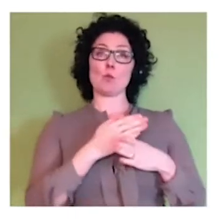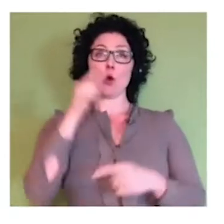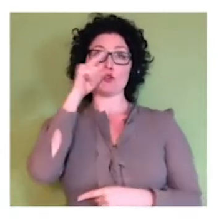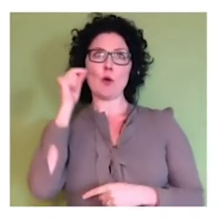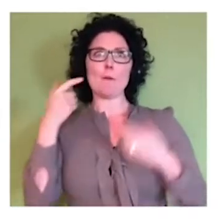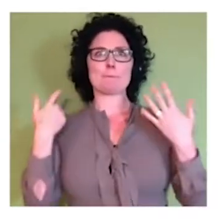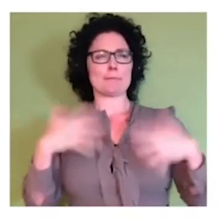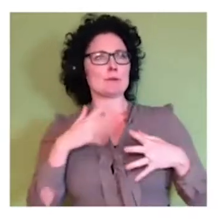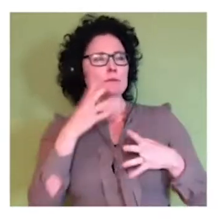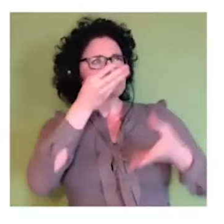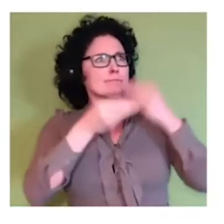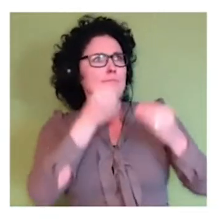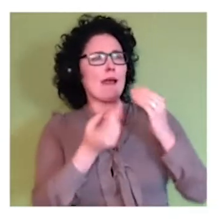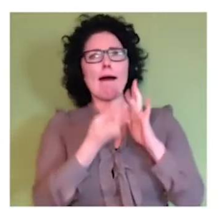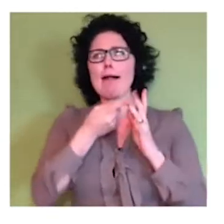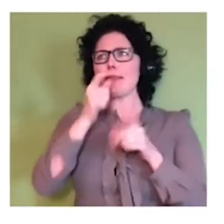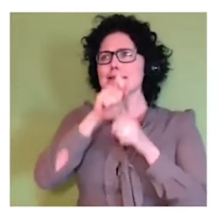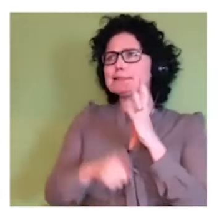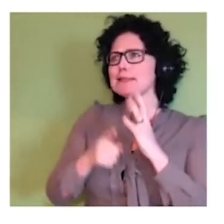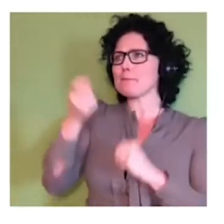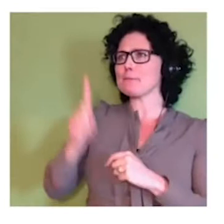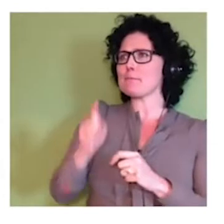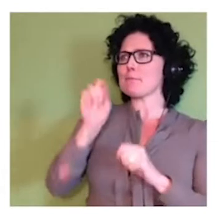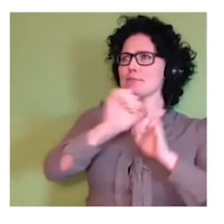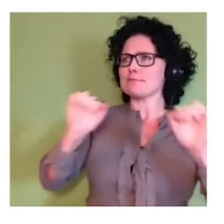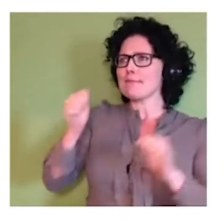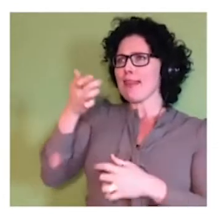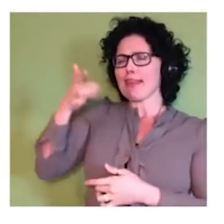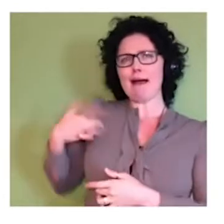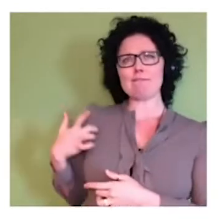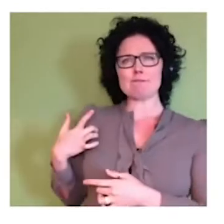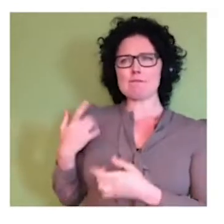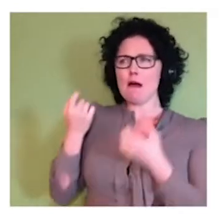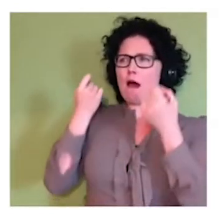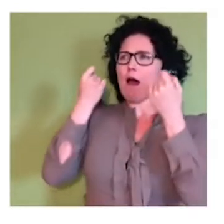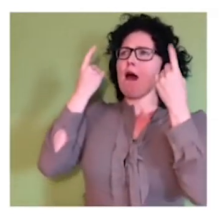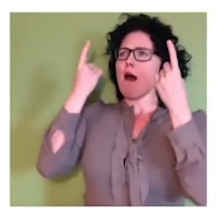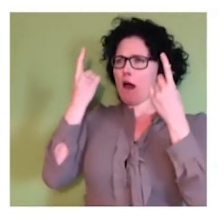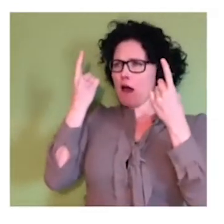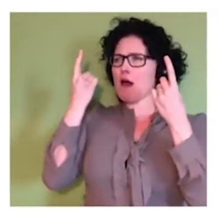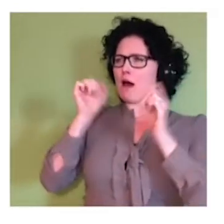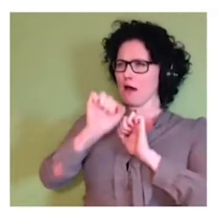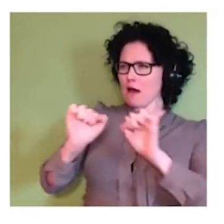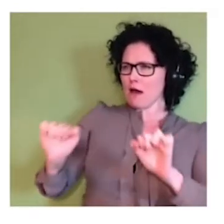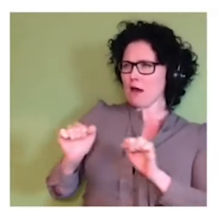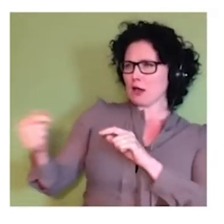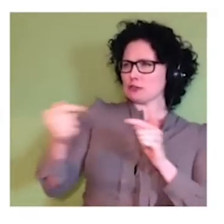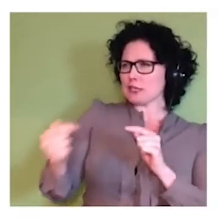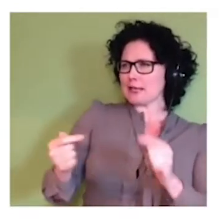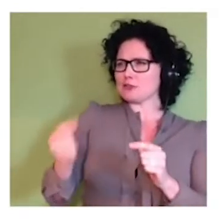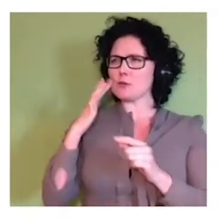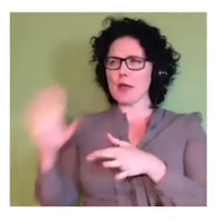lived experiences of other disabled people and understand better the challenges that people face when engaging with online